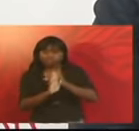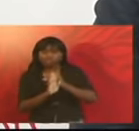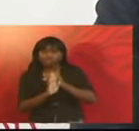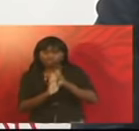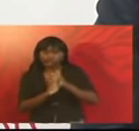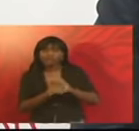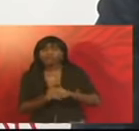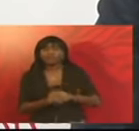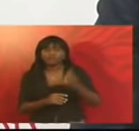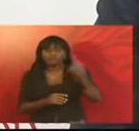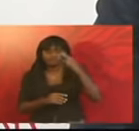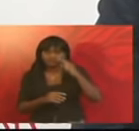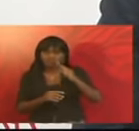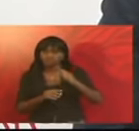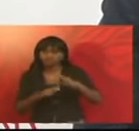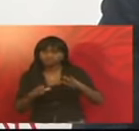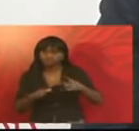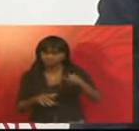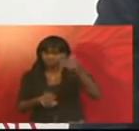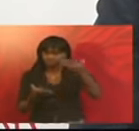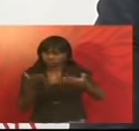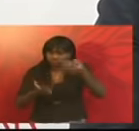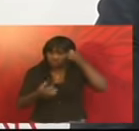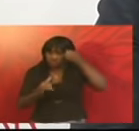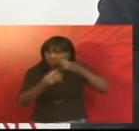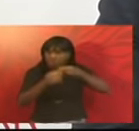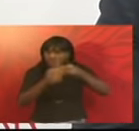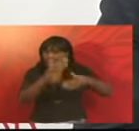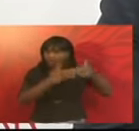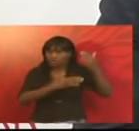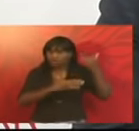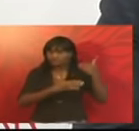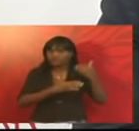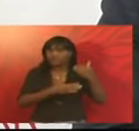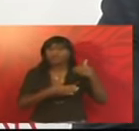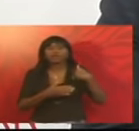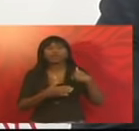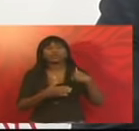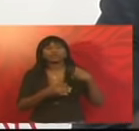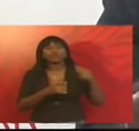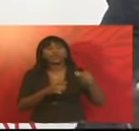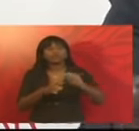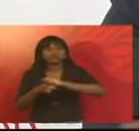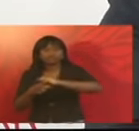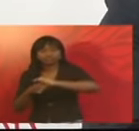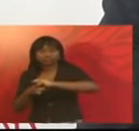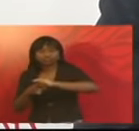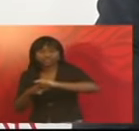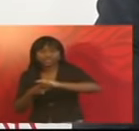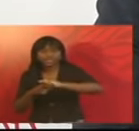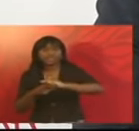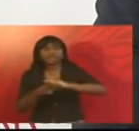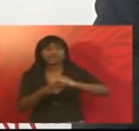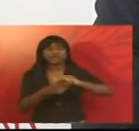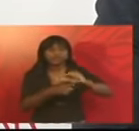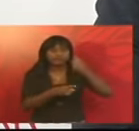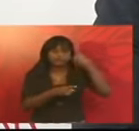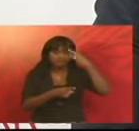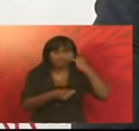staff. As you may recall, we are also providing training and training for our